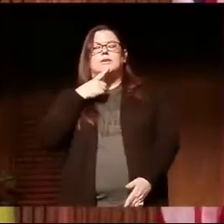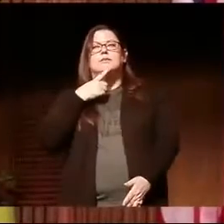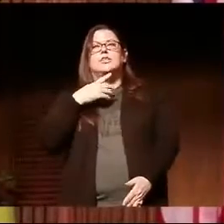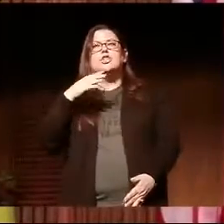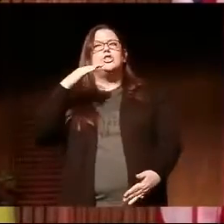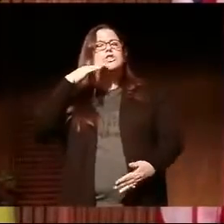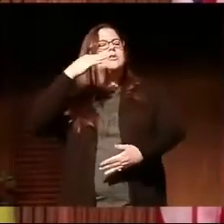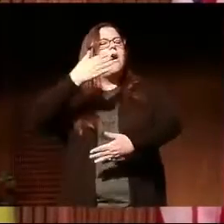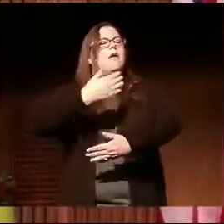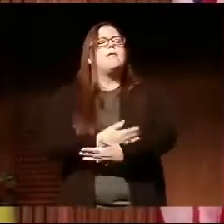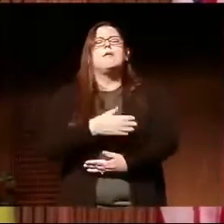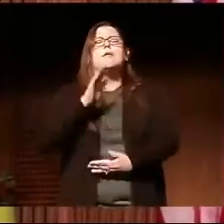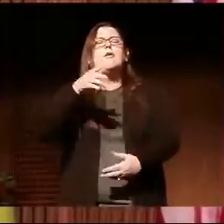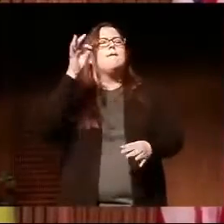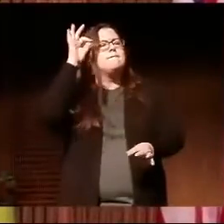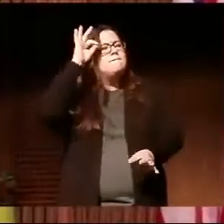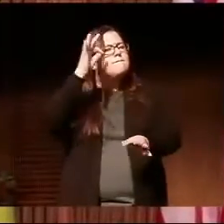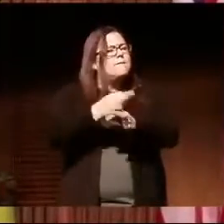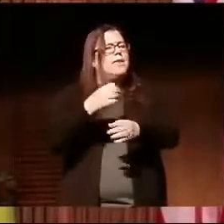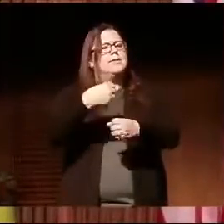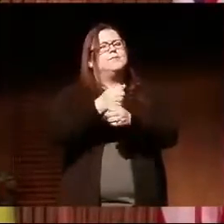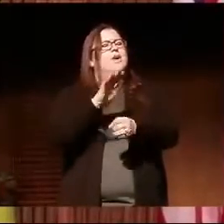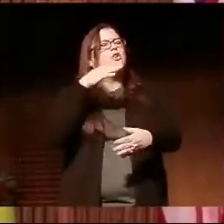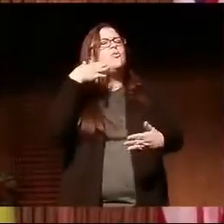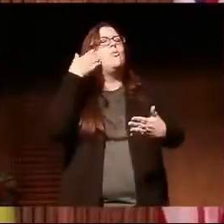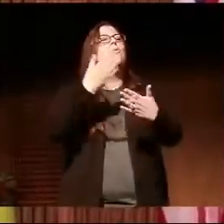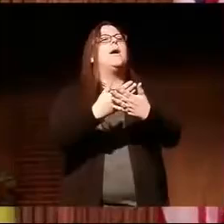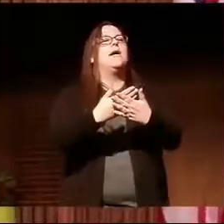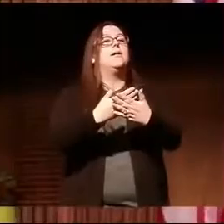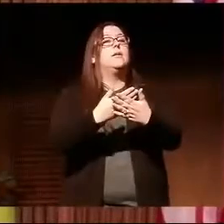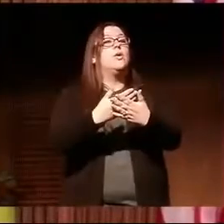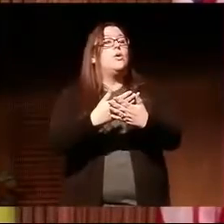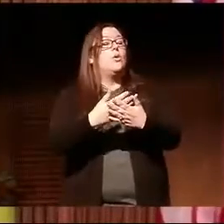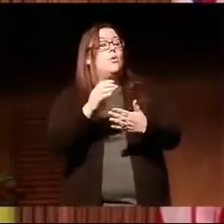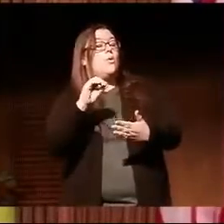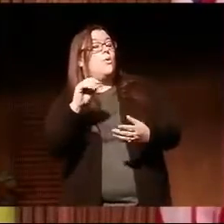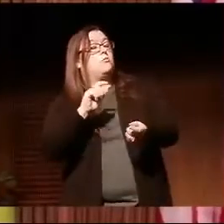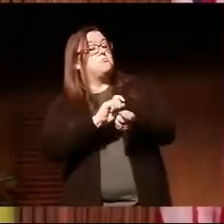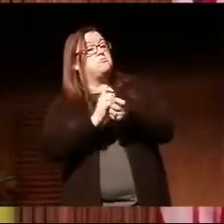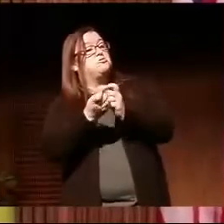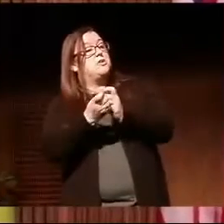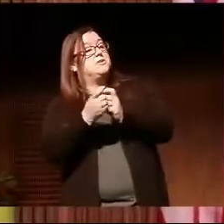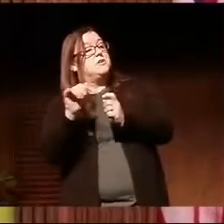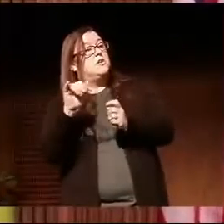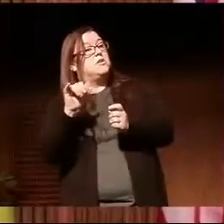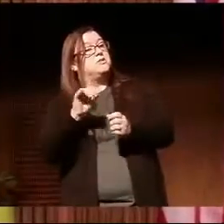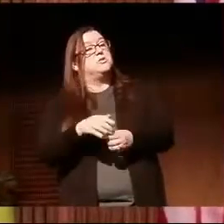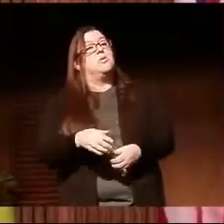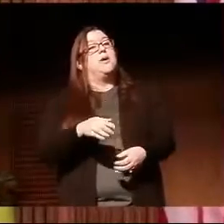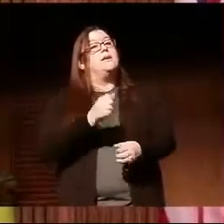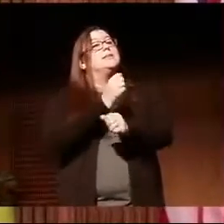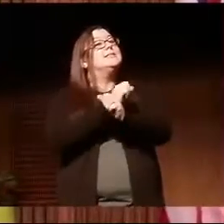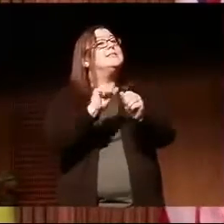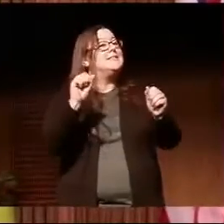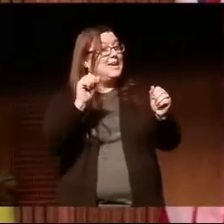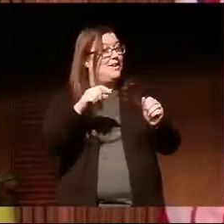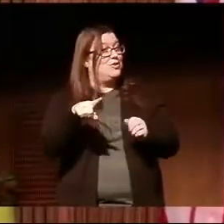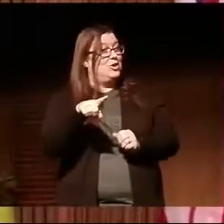has made you well, and that can also be translated as saved you. The term there, pulling double